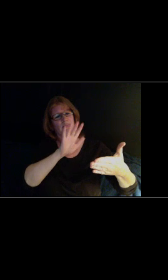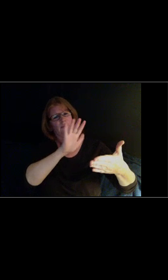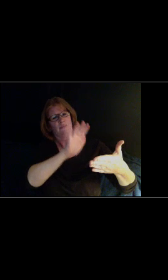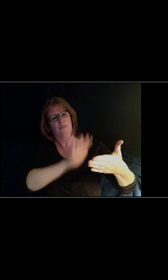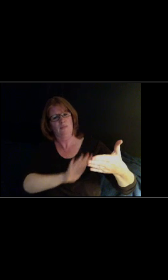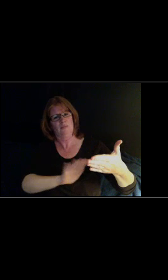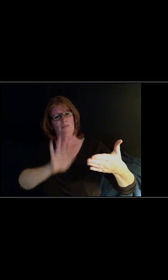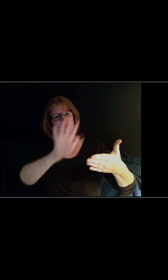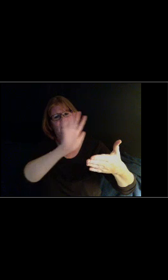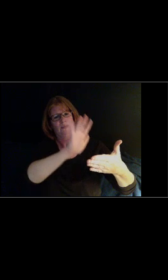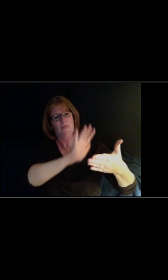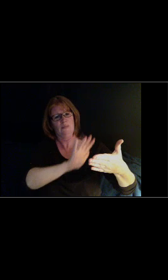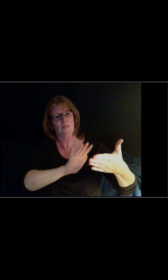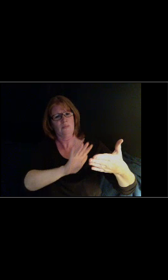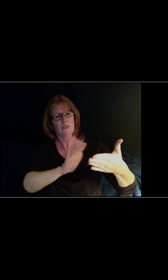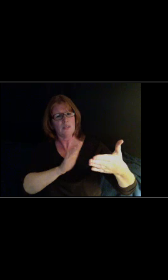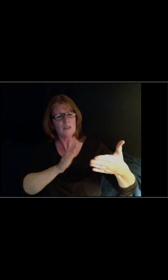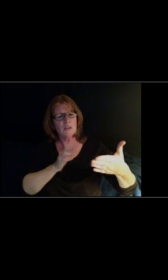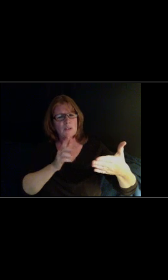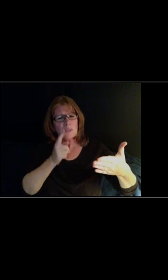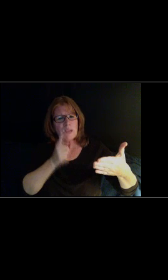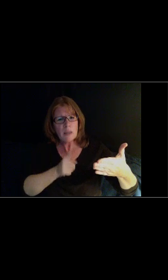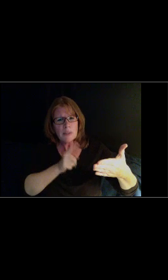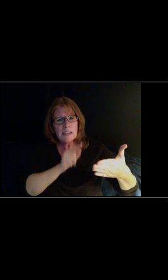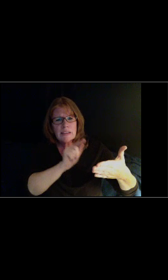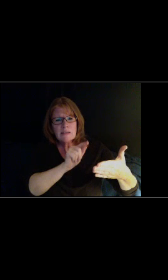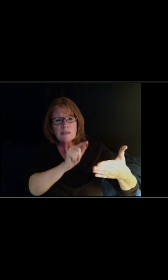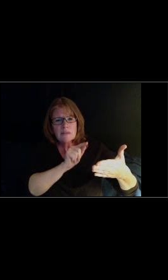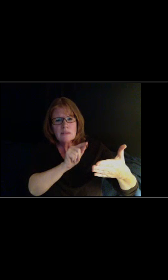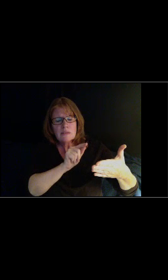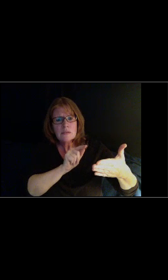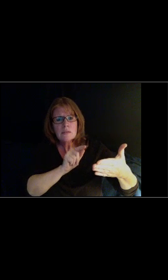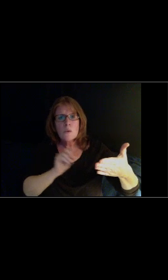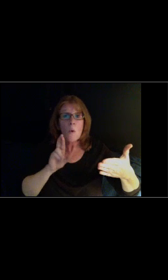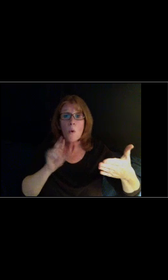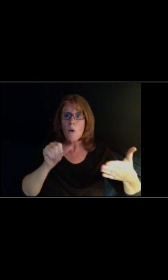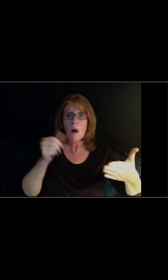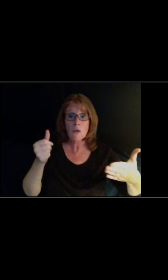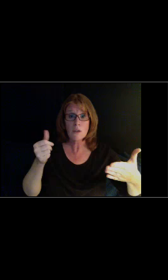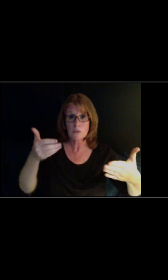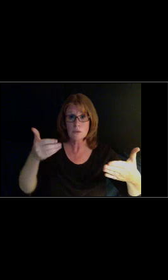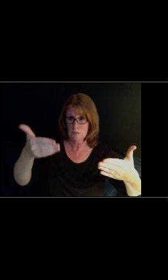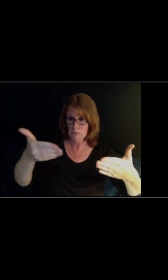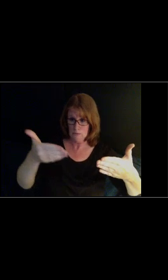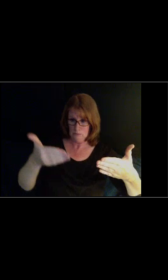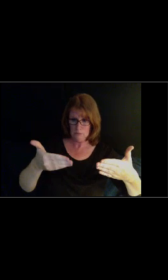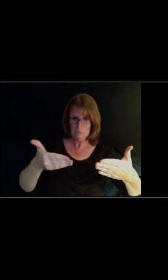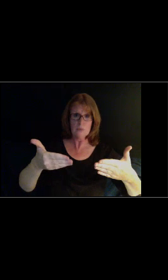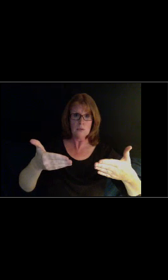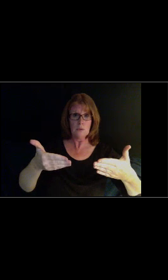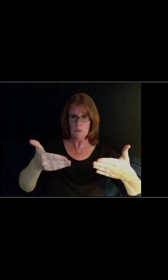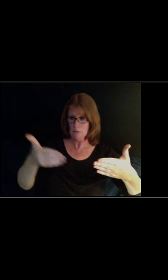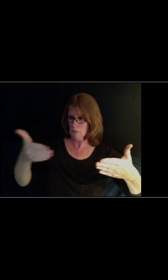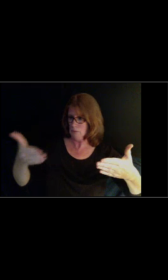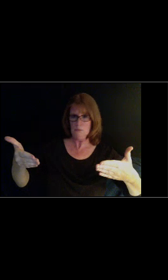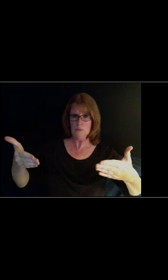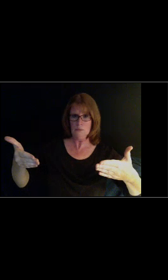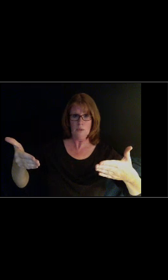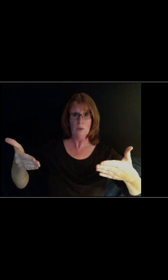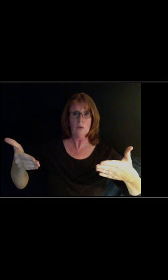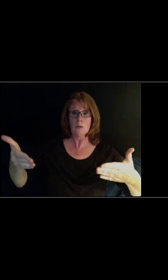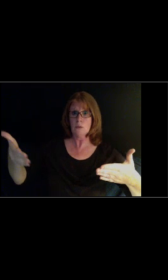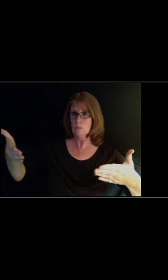Metaethics and the study of metaethics takes a step back and looks at the lens itself that